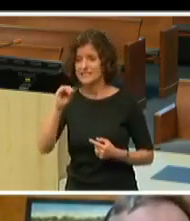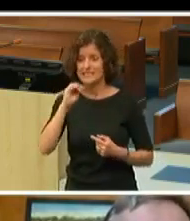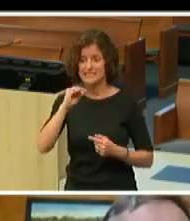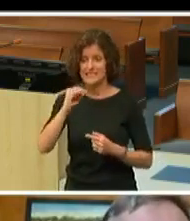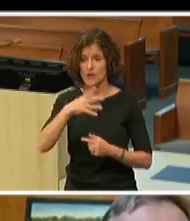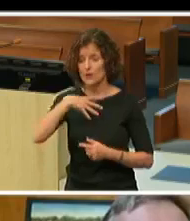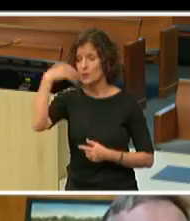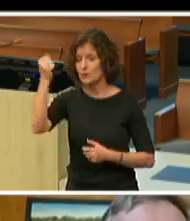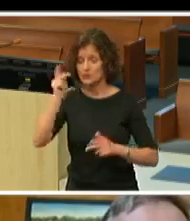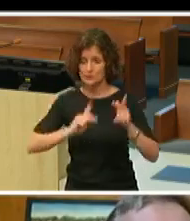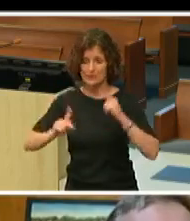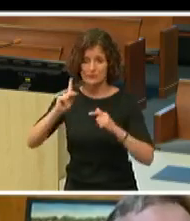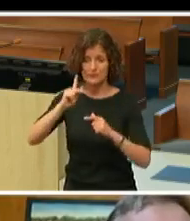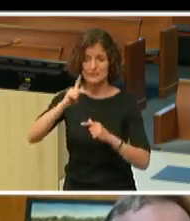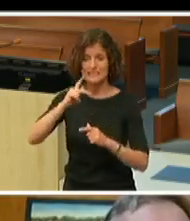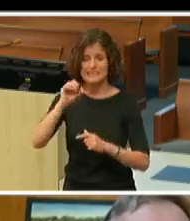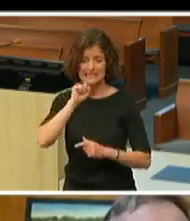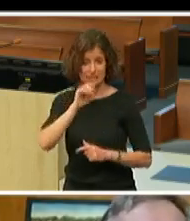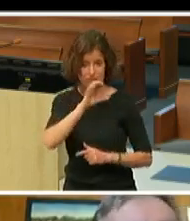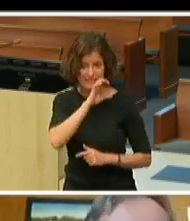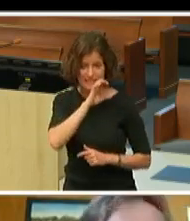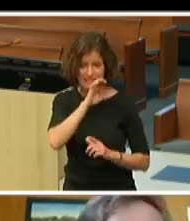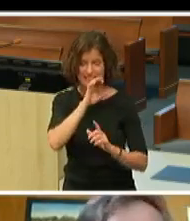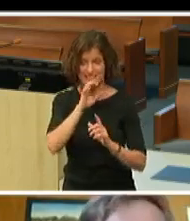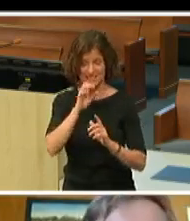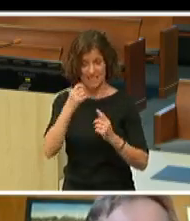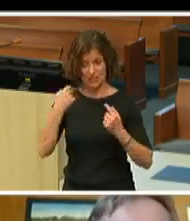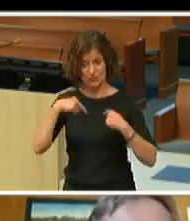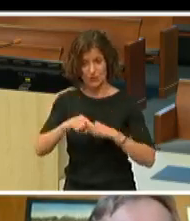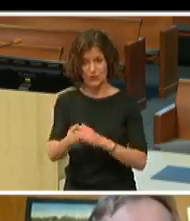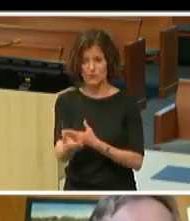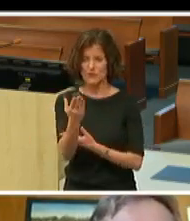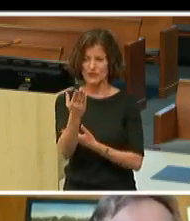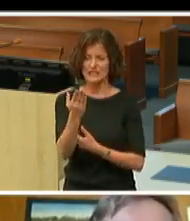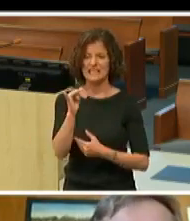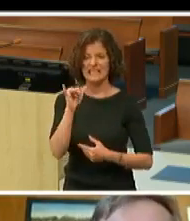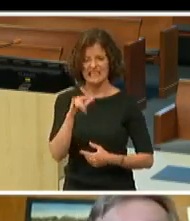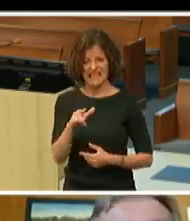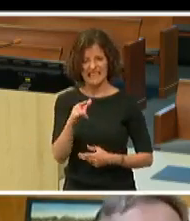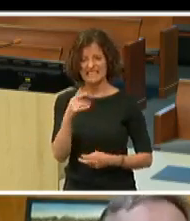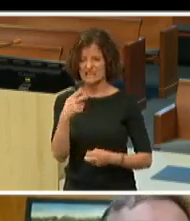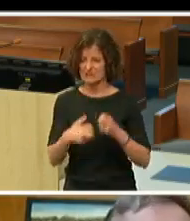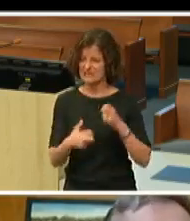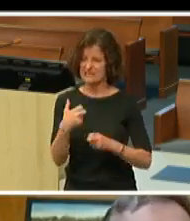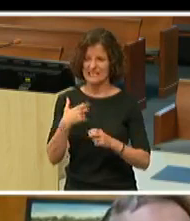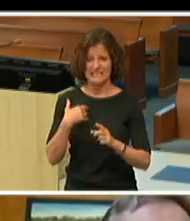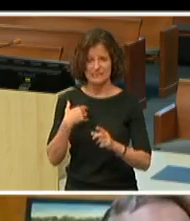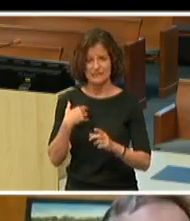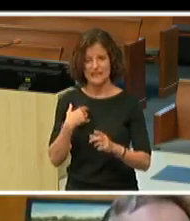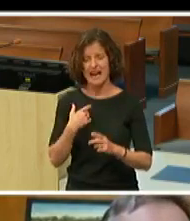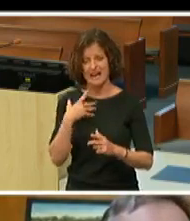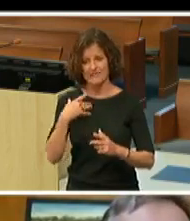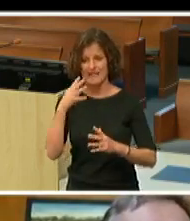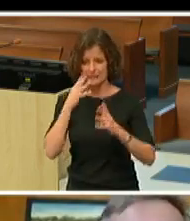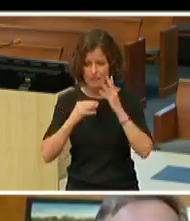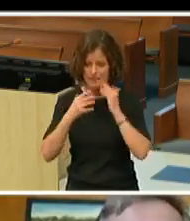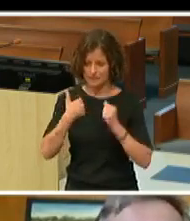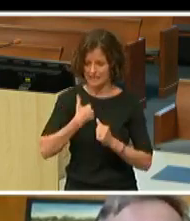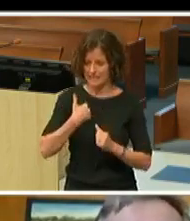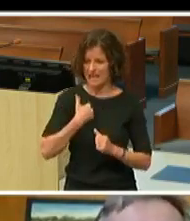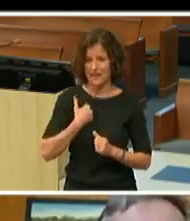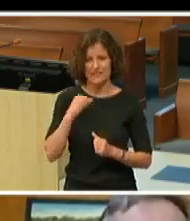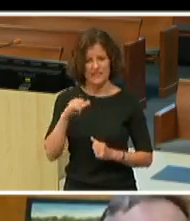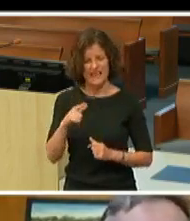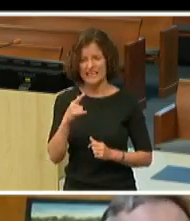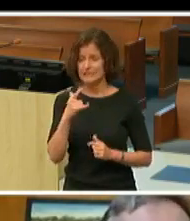morning, that is far and away, it seems to me anecdotally, and not anecdotally, it's my personal experience, that and any of you